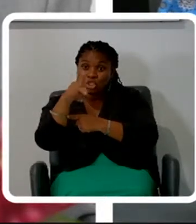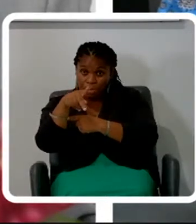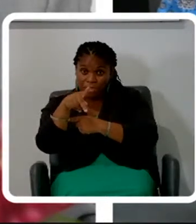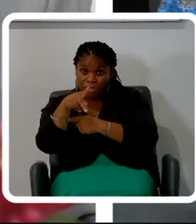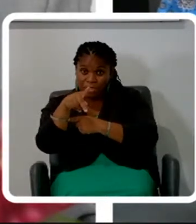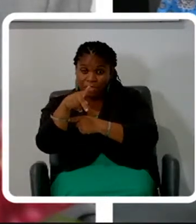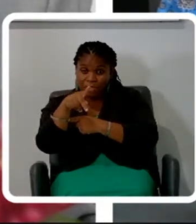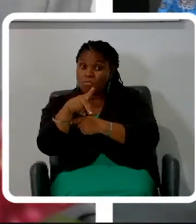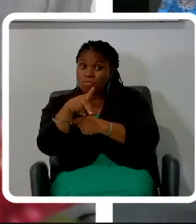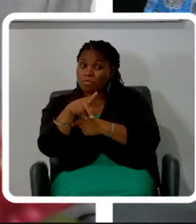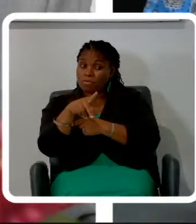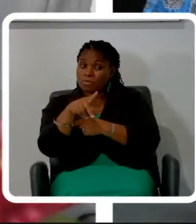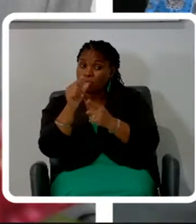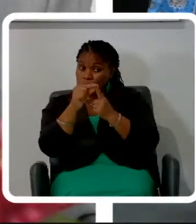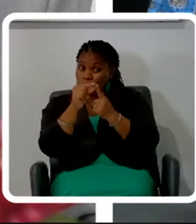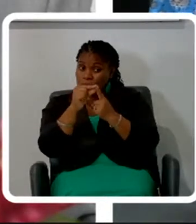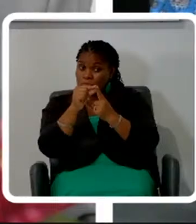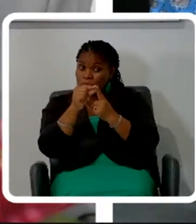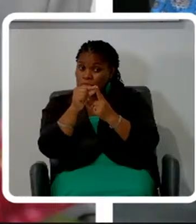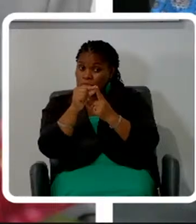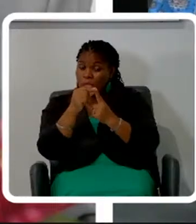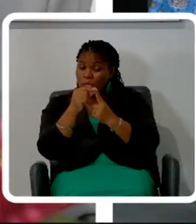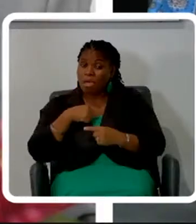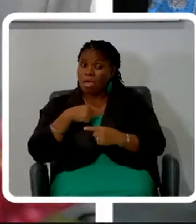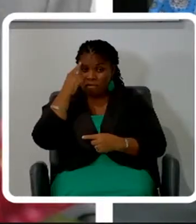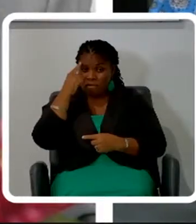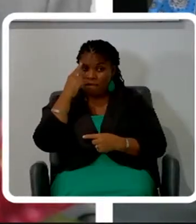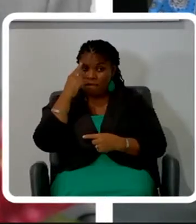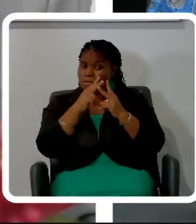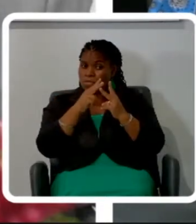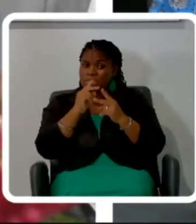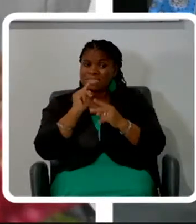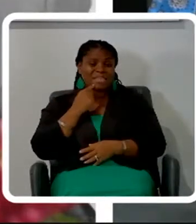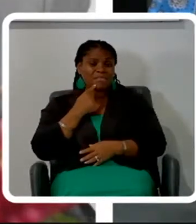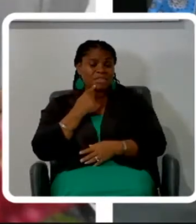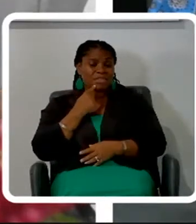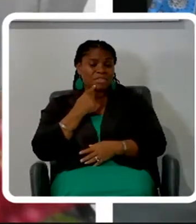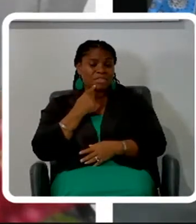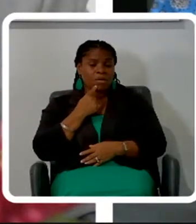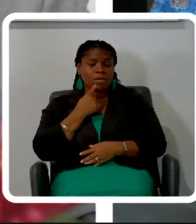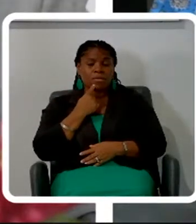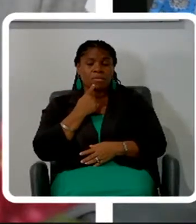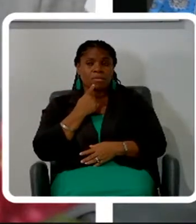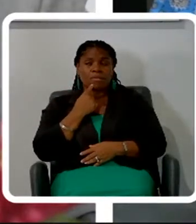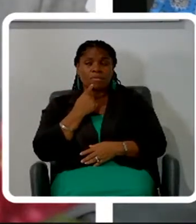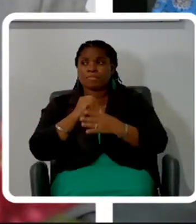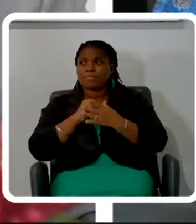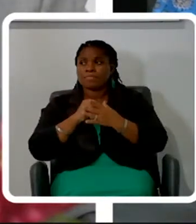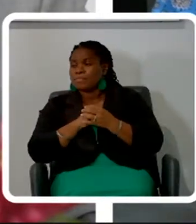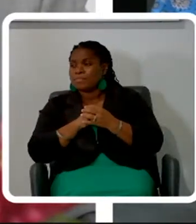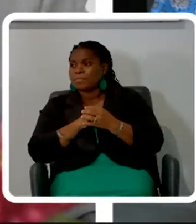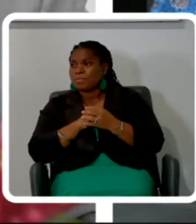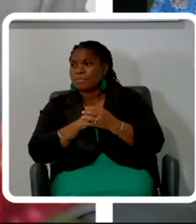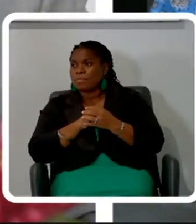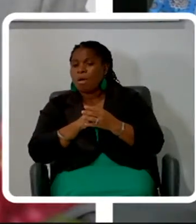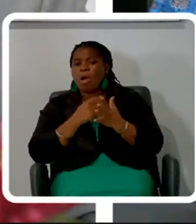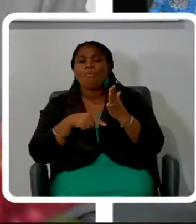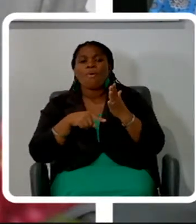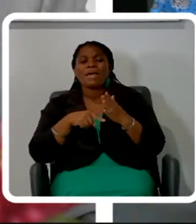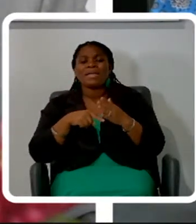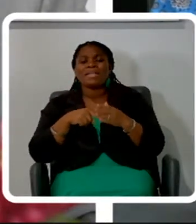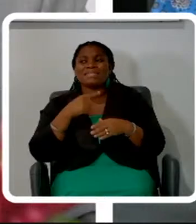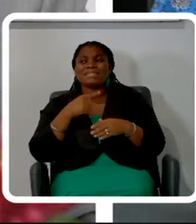All right. I stand corrected there. No, I'm not saying that you stand corrected. What I'm saying though is that there